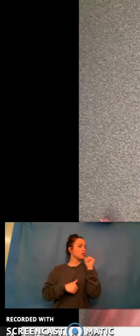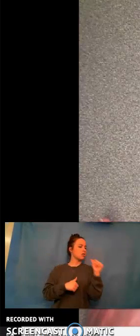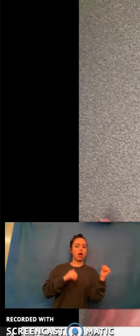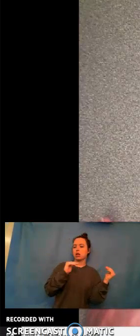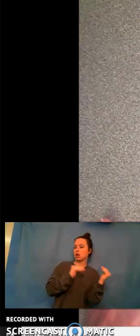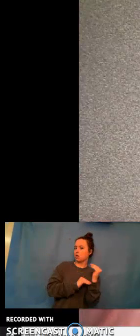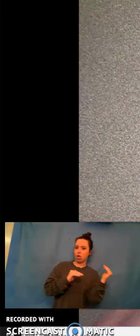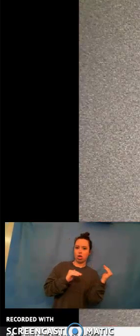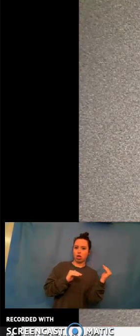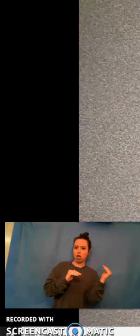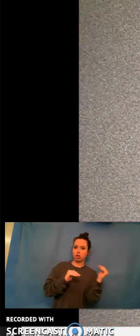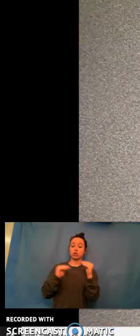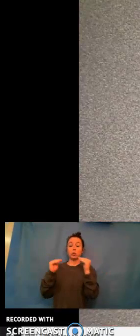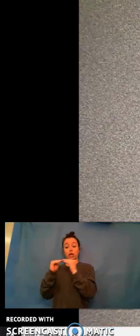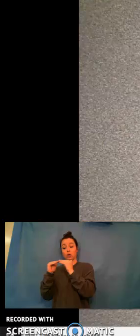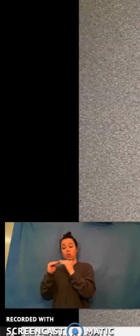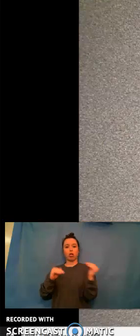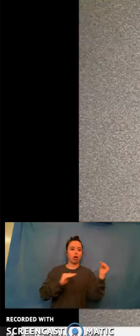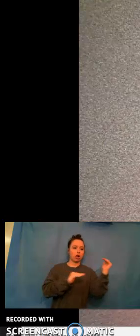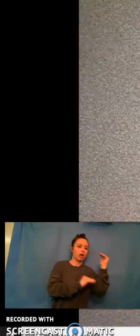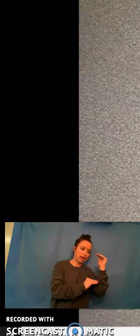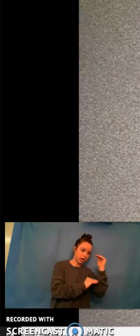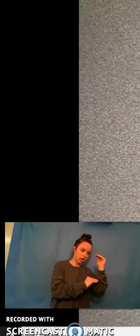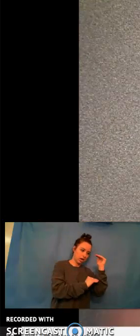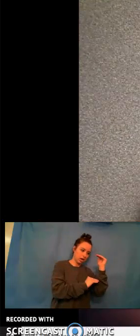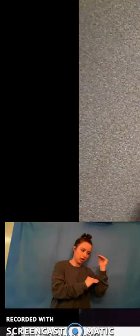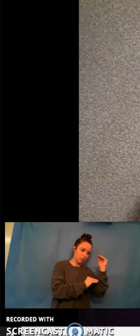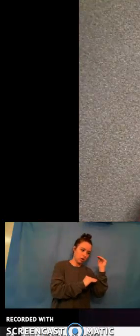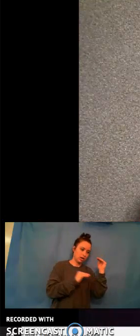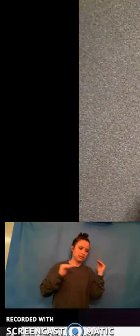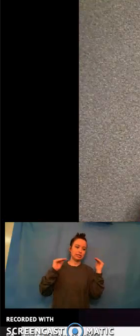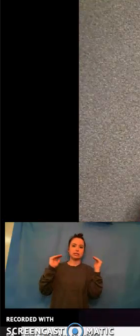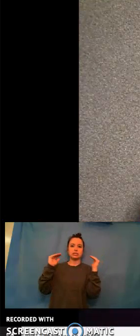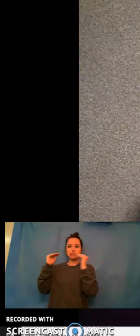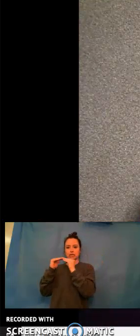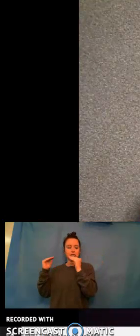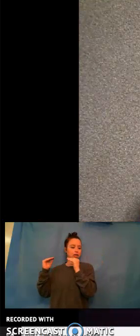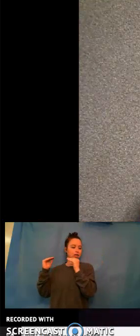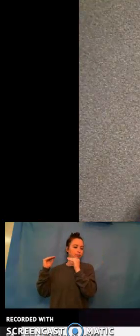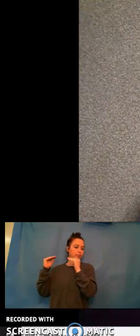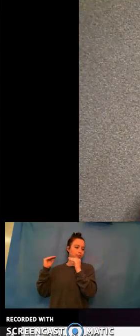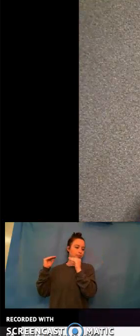equal. Remember that equal means the same.